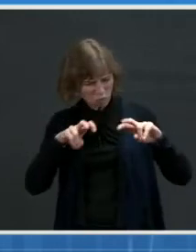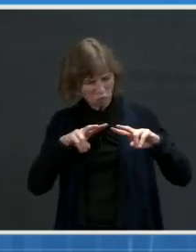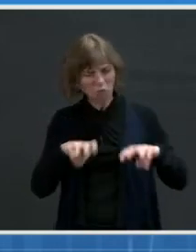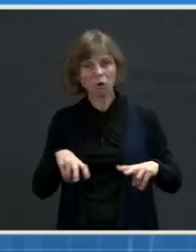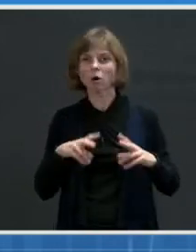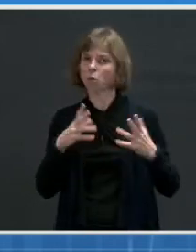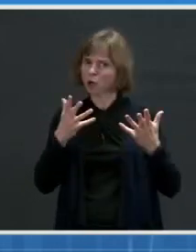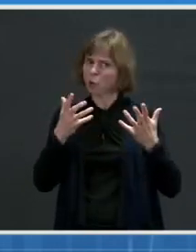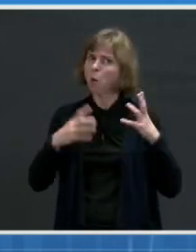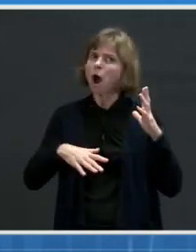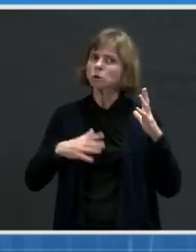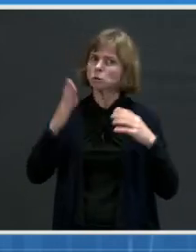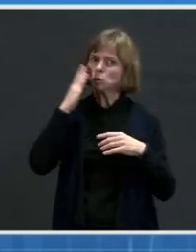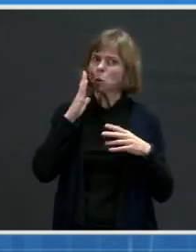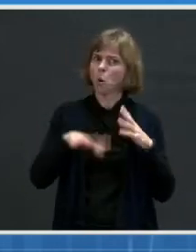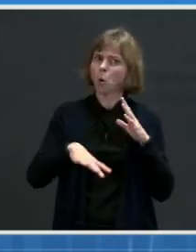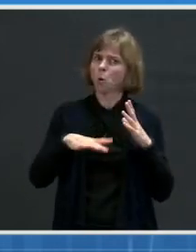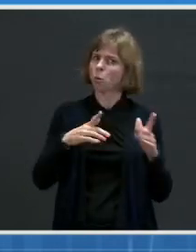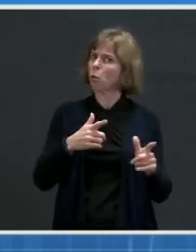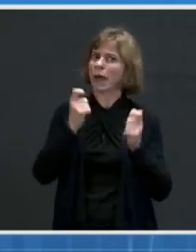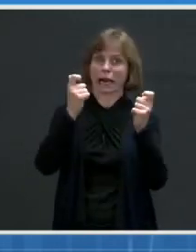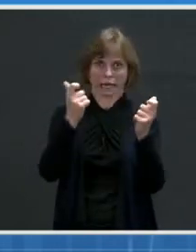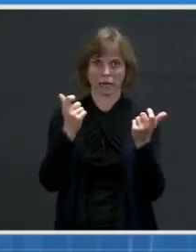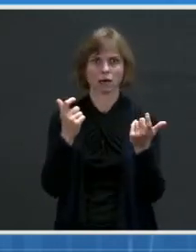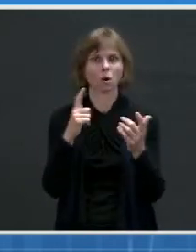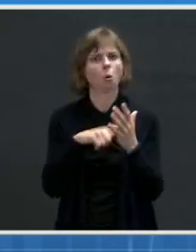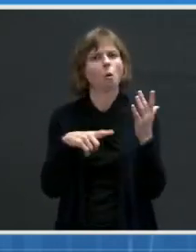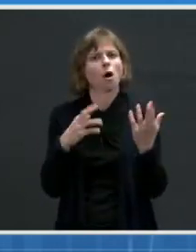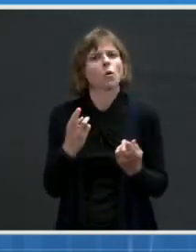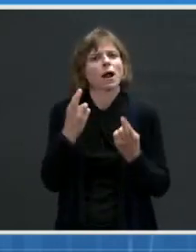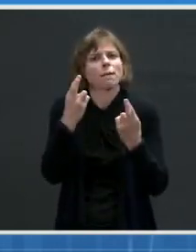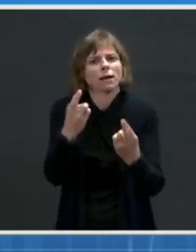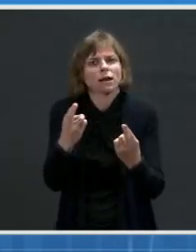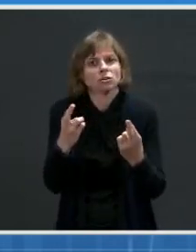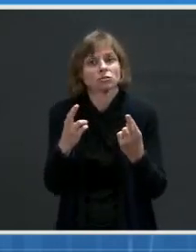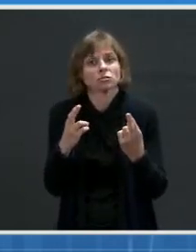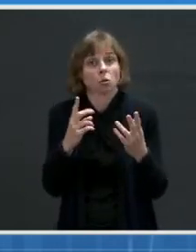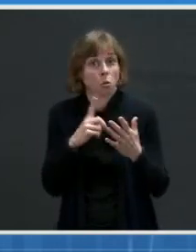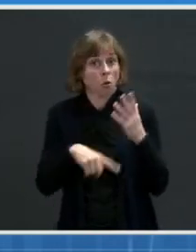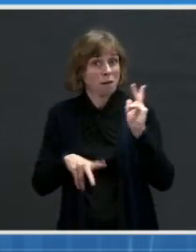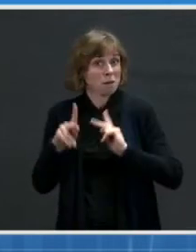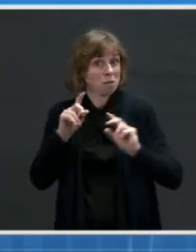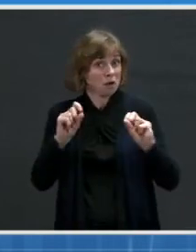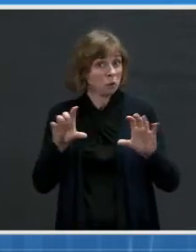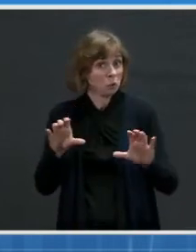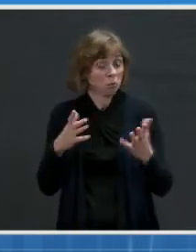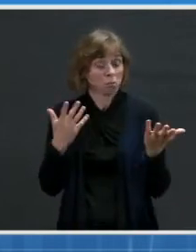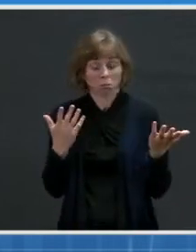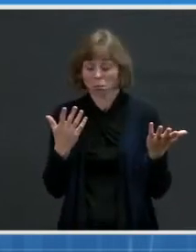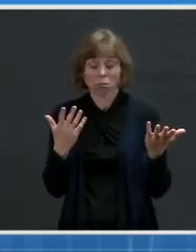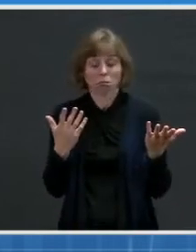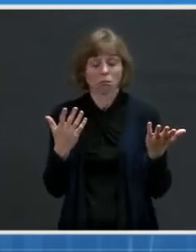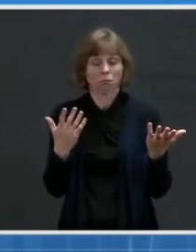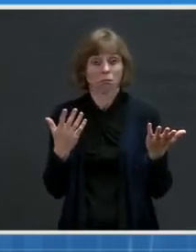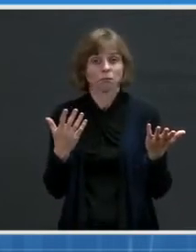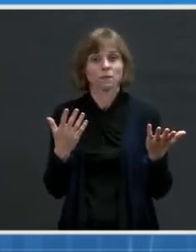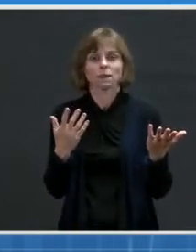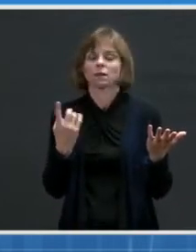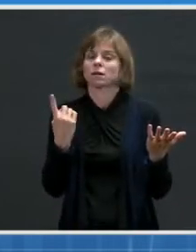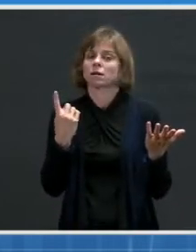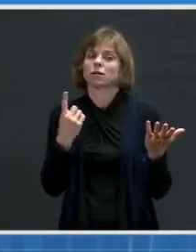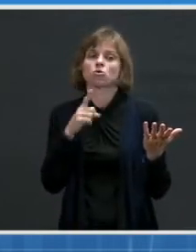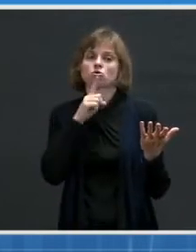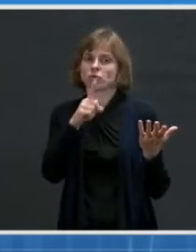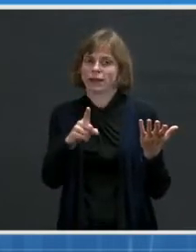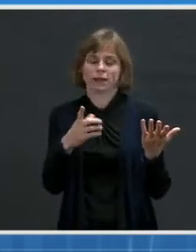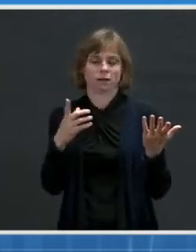very quickly what recommendations could be made about what people can do. One of the things that's universal here that